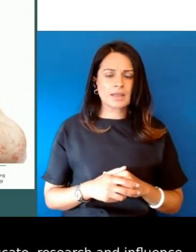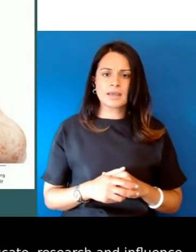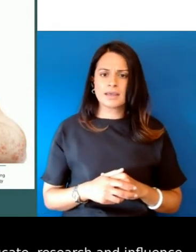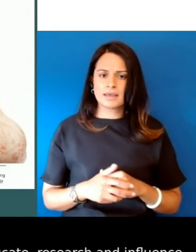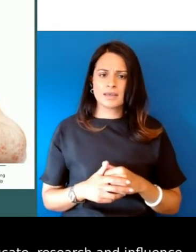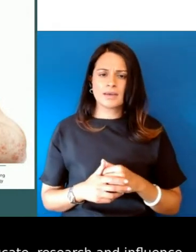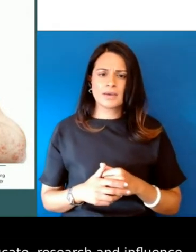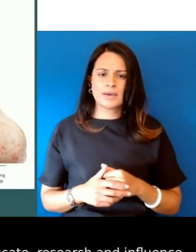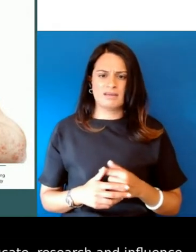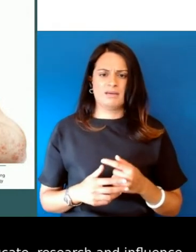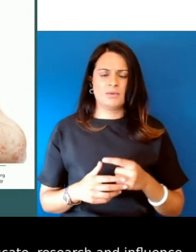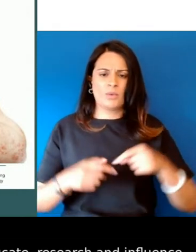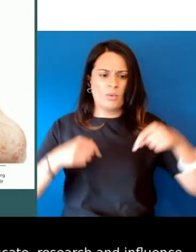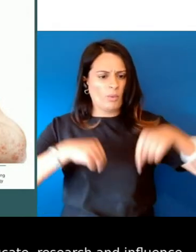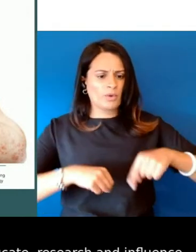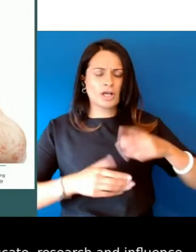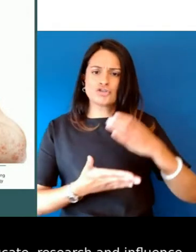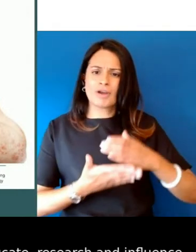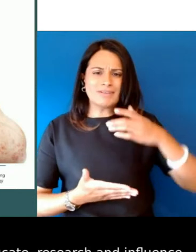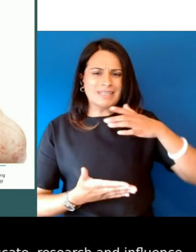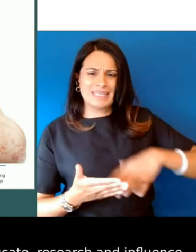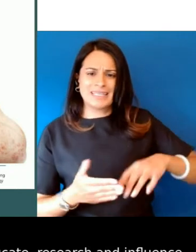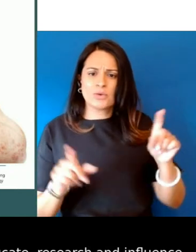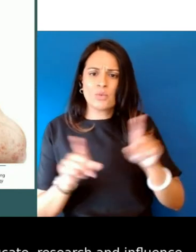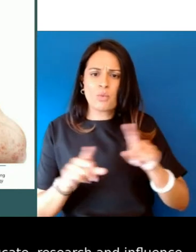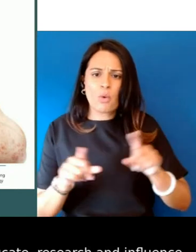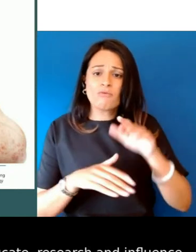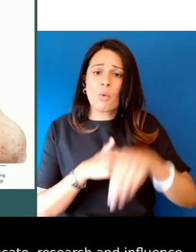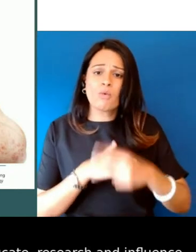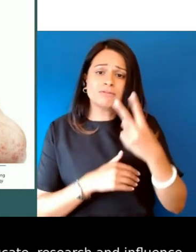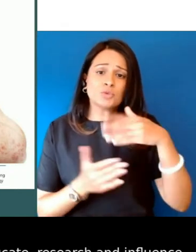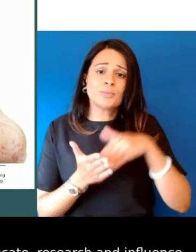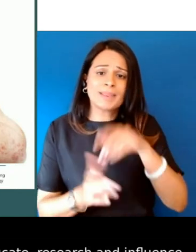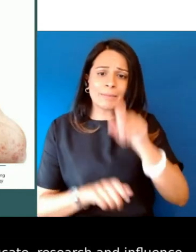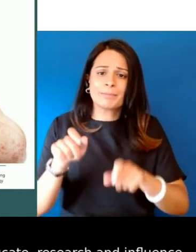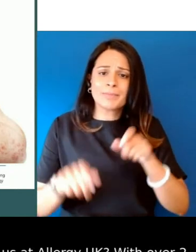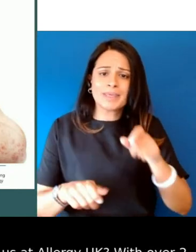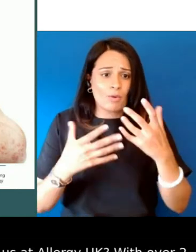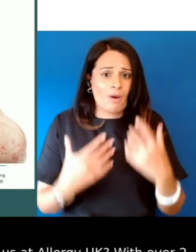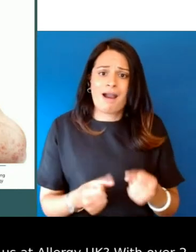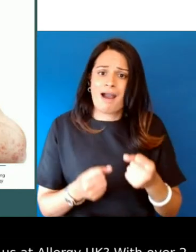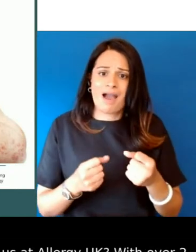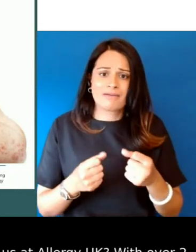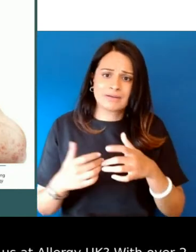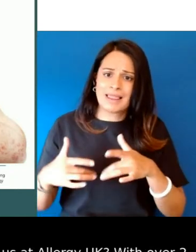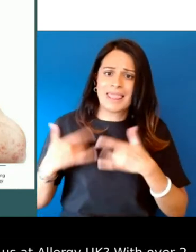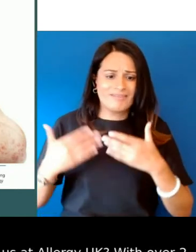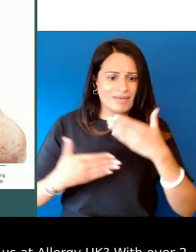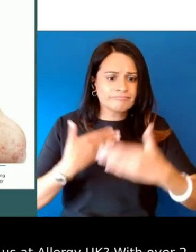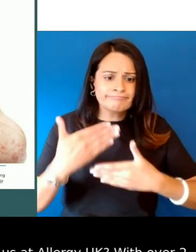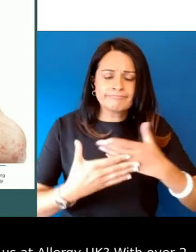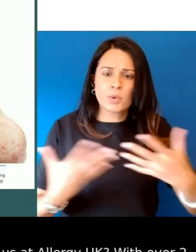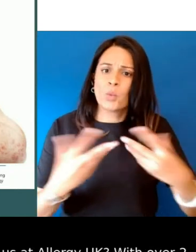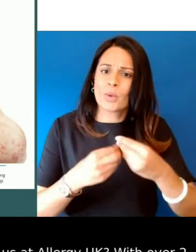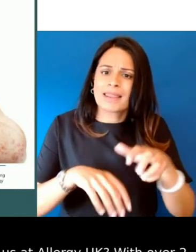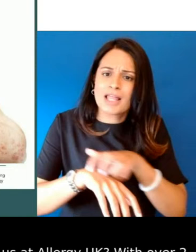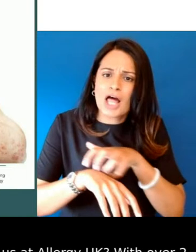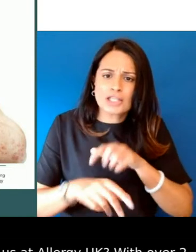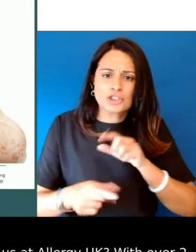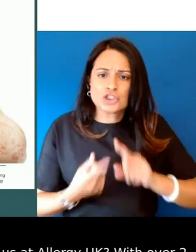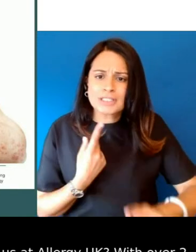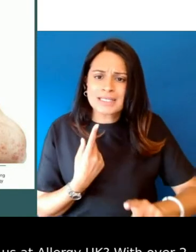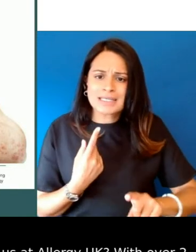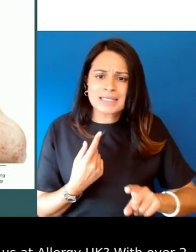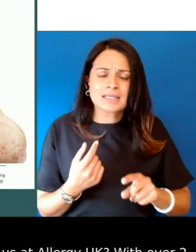us at allergy uk with over 2 million people living with allergic disease in the uk alone there's a huge demand